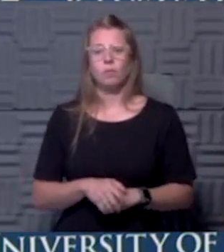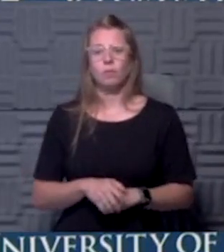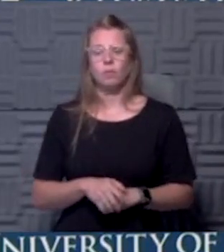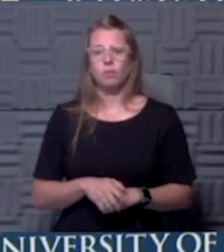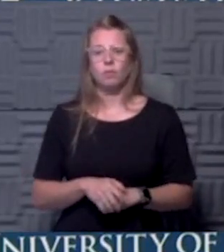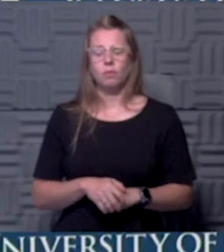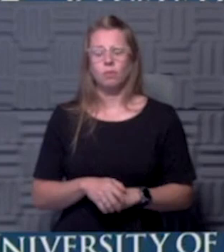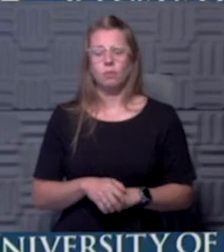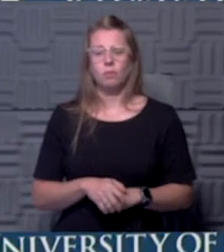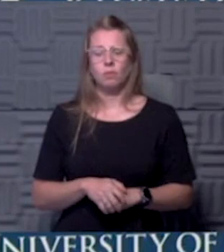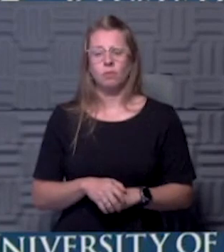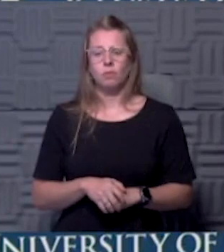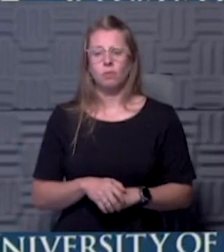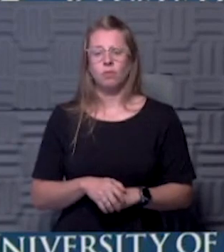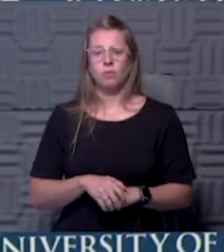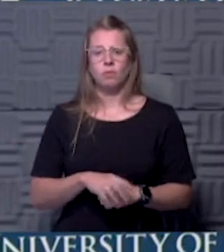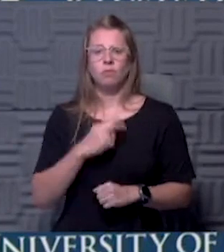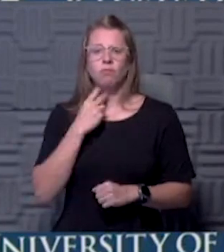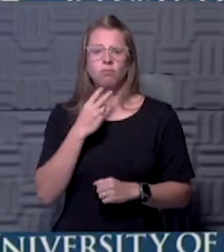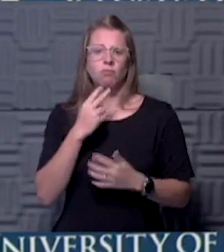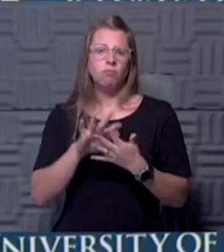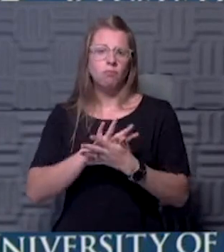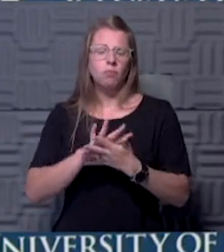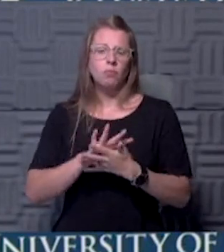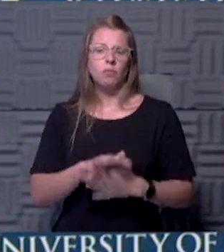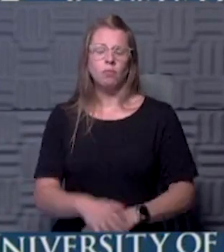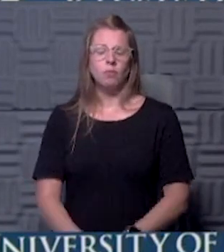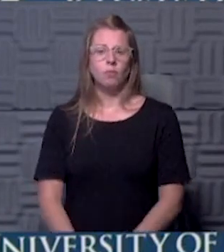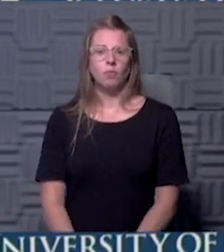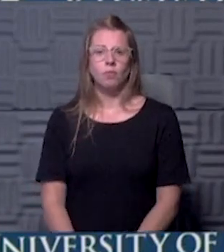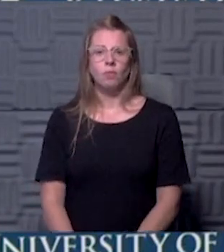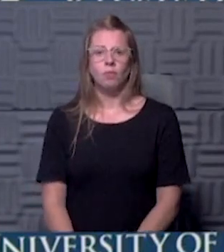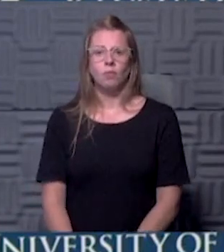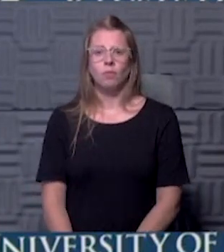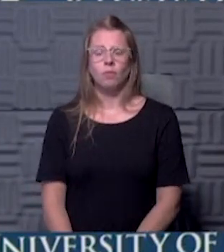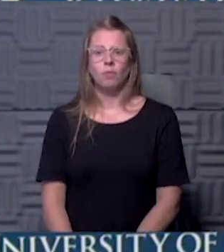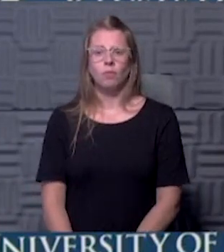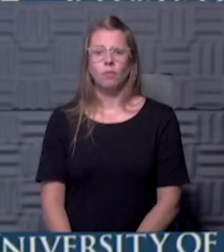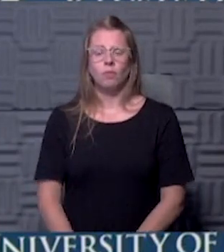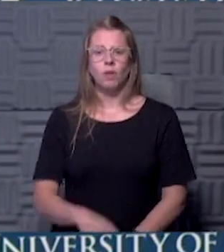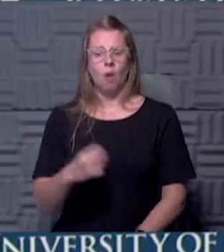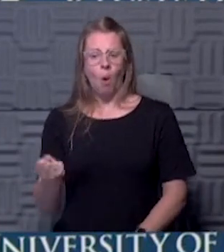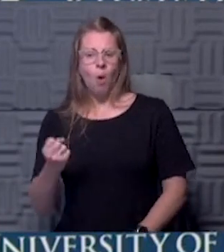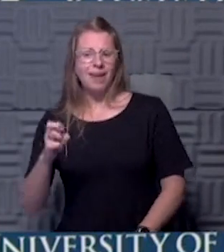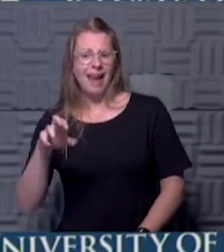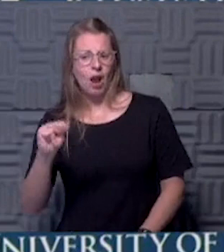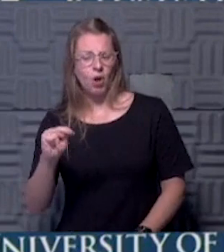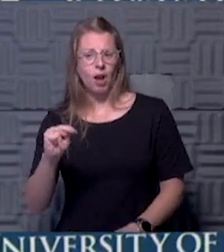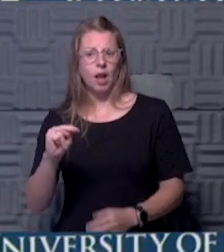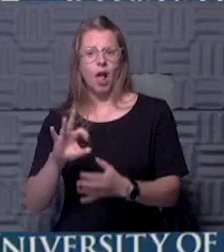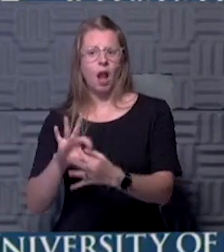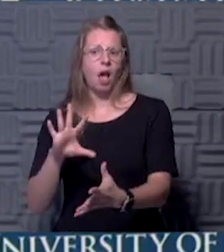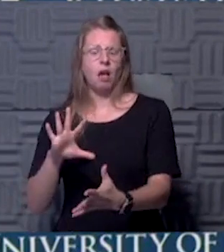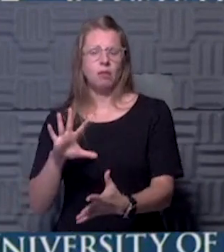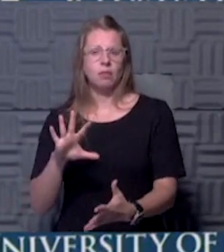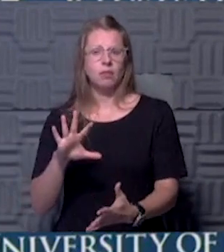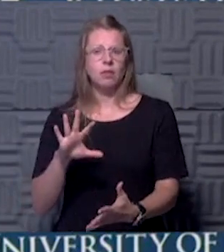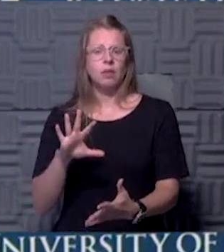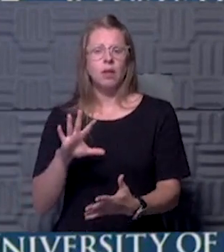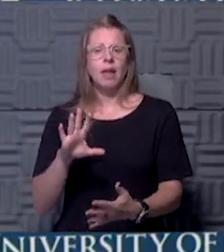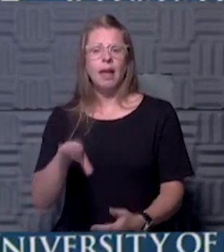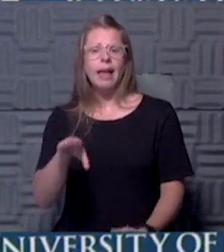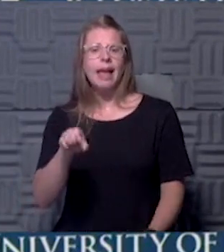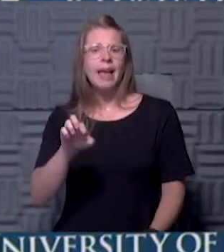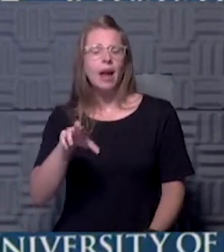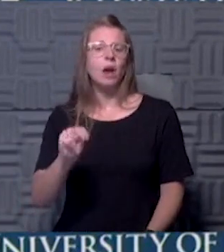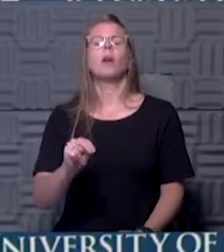in, And right now we lost you for some. Hey, We're